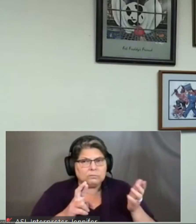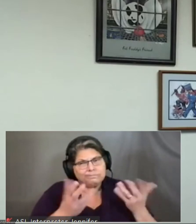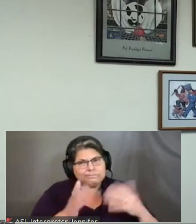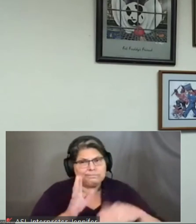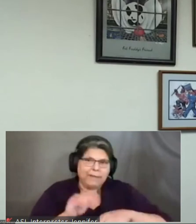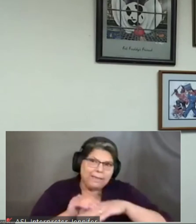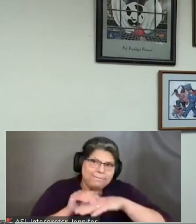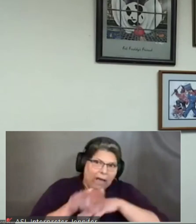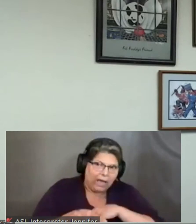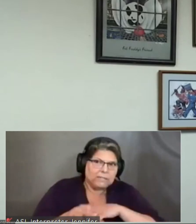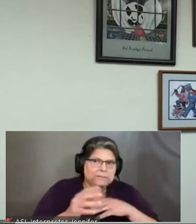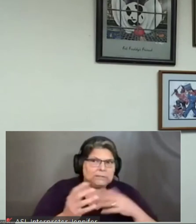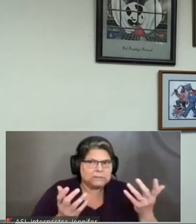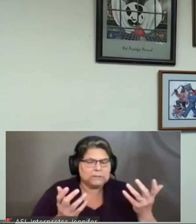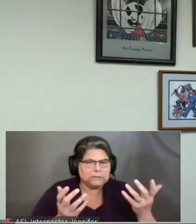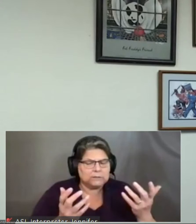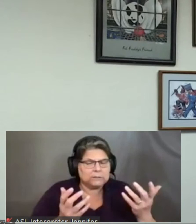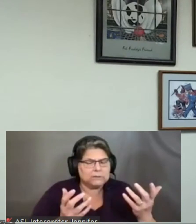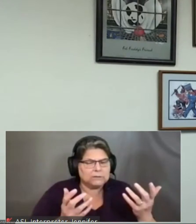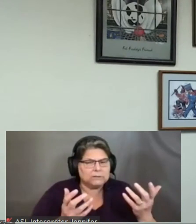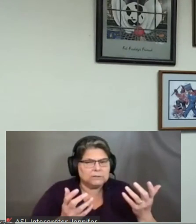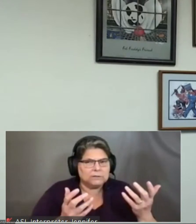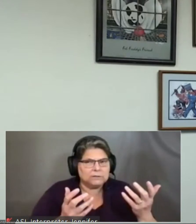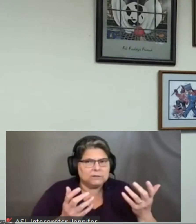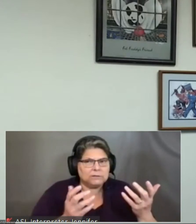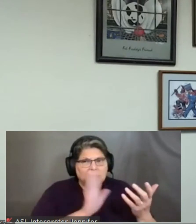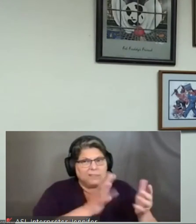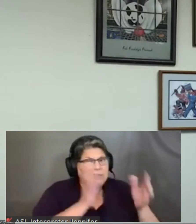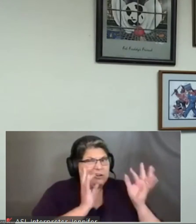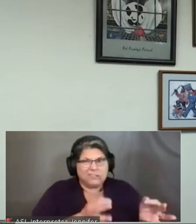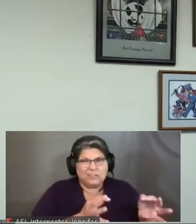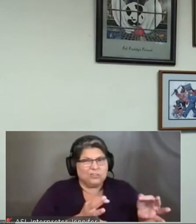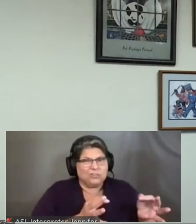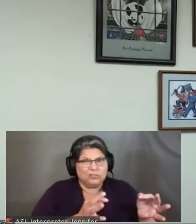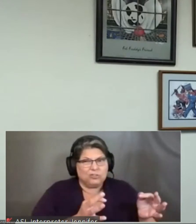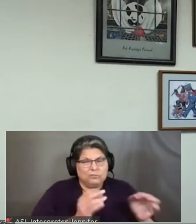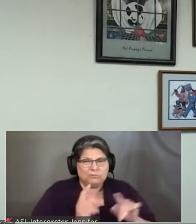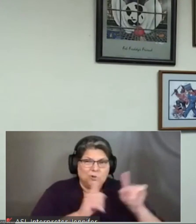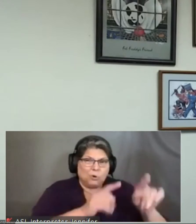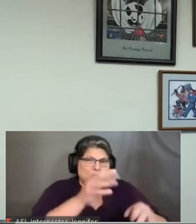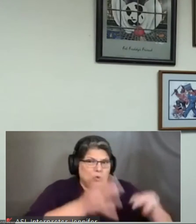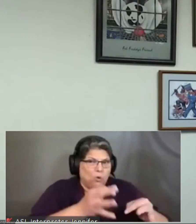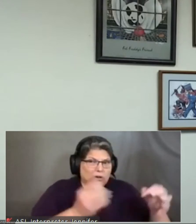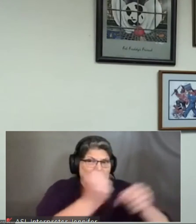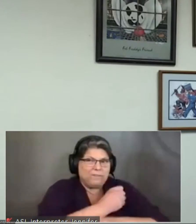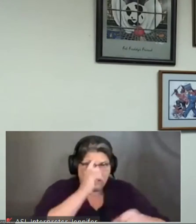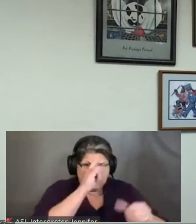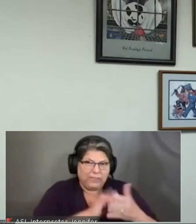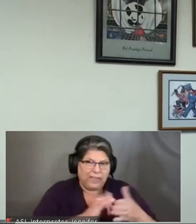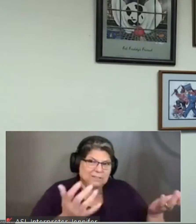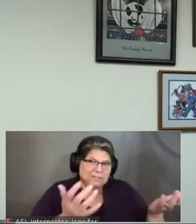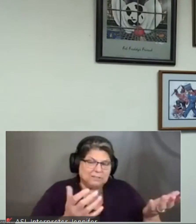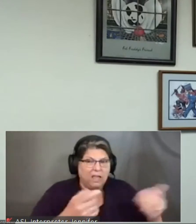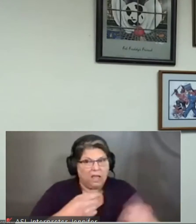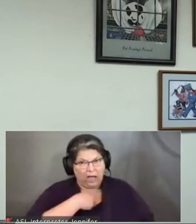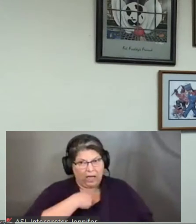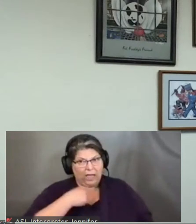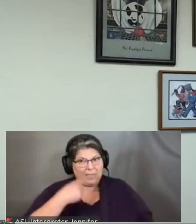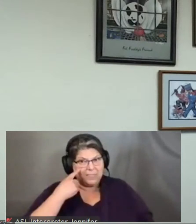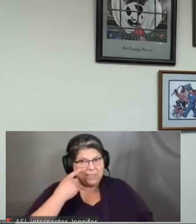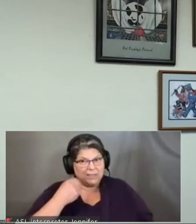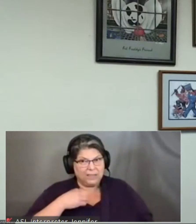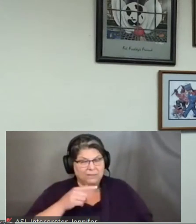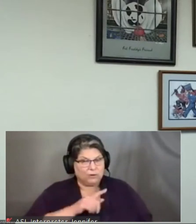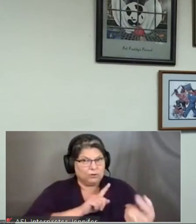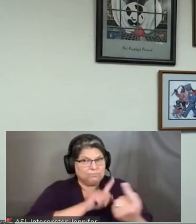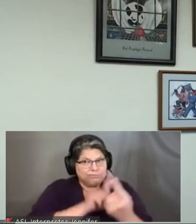advice, and it'll be up to them to fight those decisions in the court. Personally, I think if you're face to face with